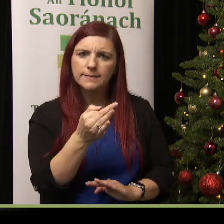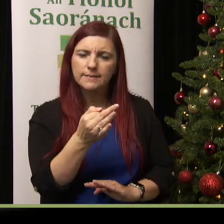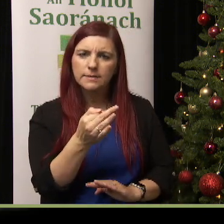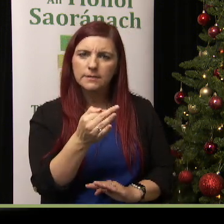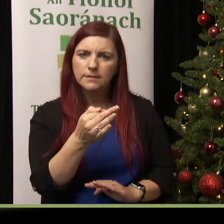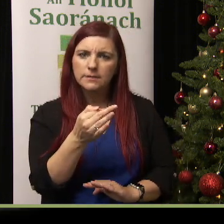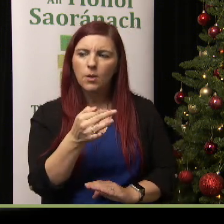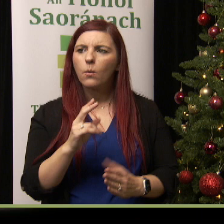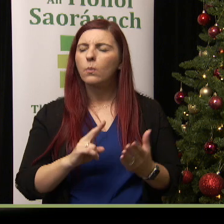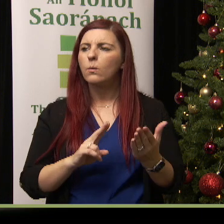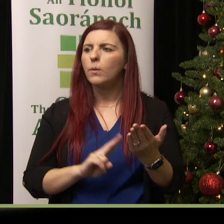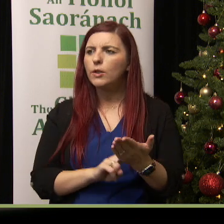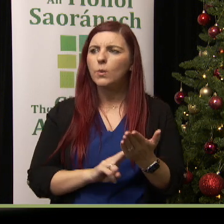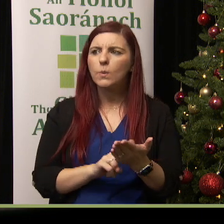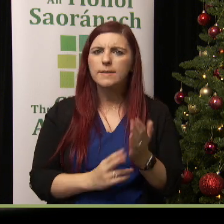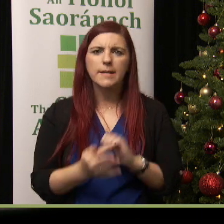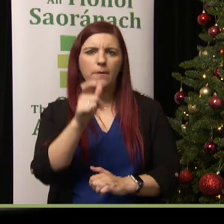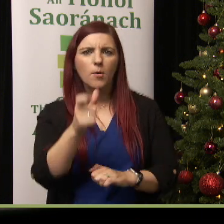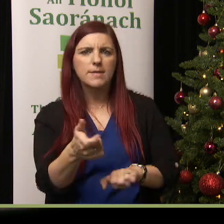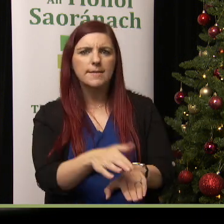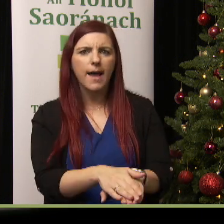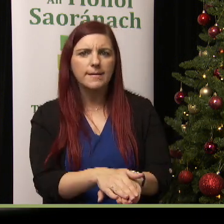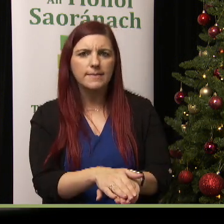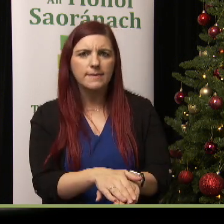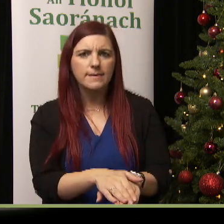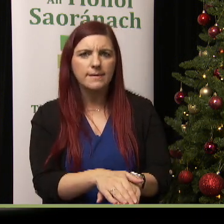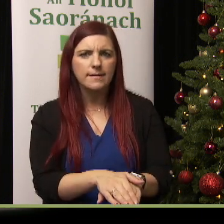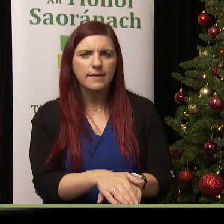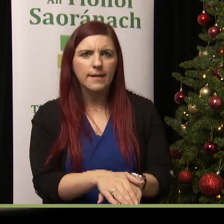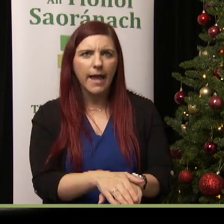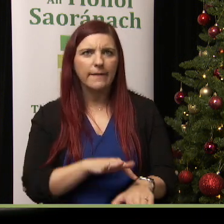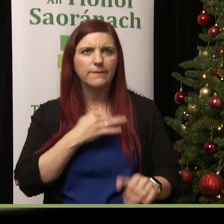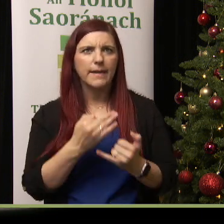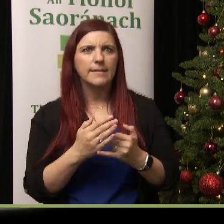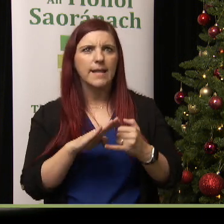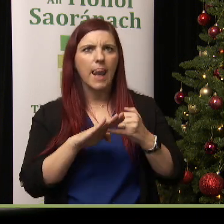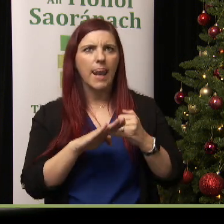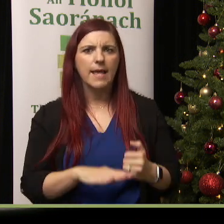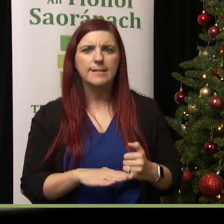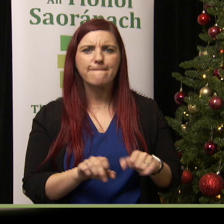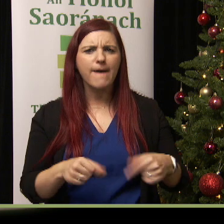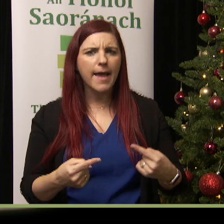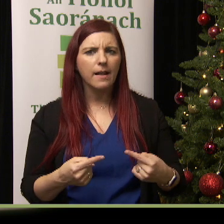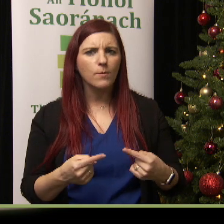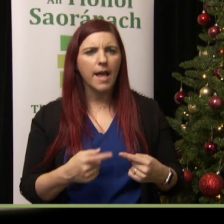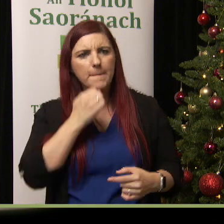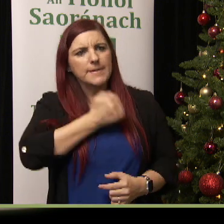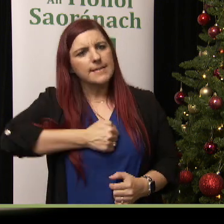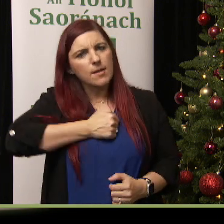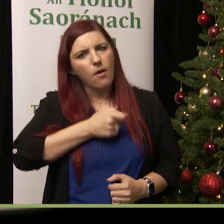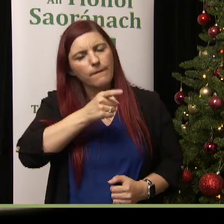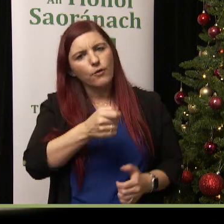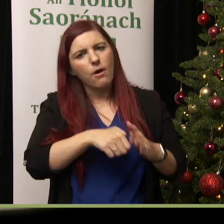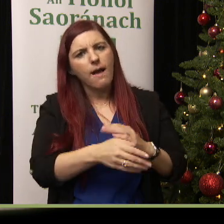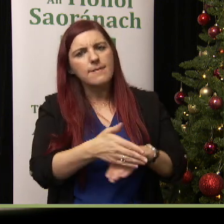during a bereavement, and it seems less final. So we say, I'm sorry for your loss. And in a way, that's what we're